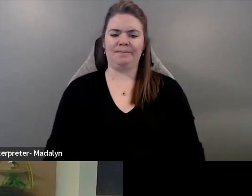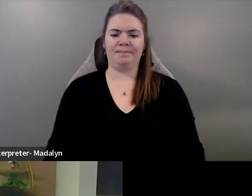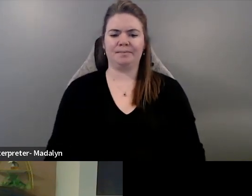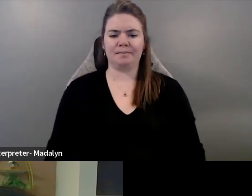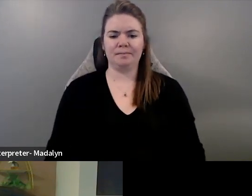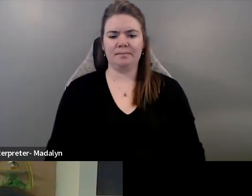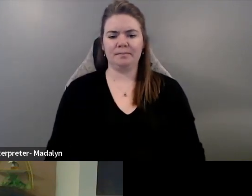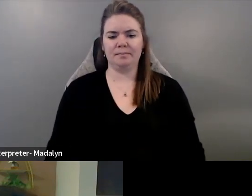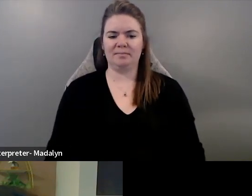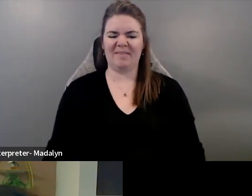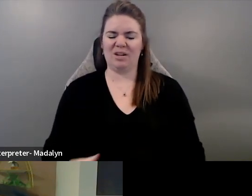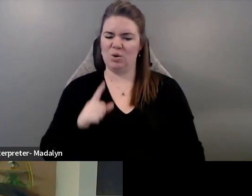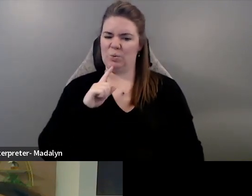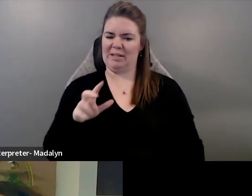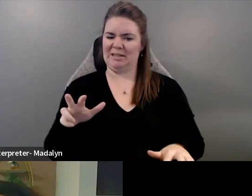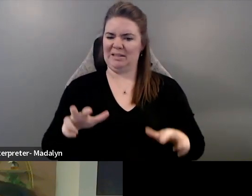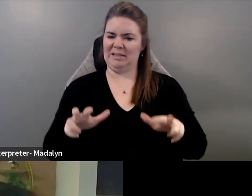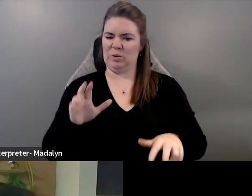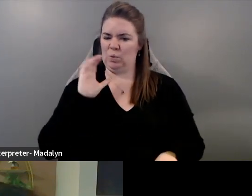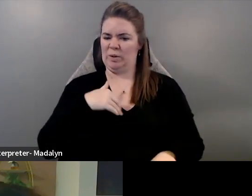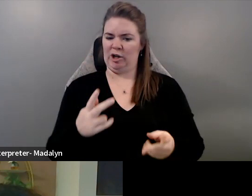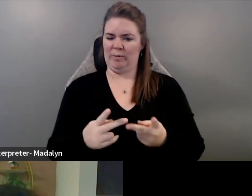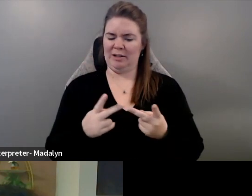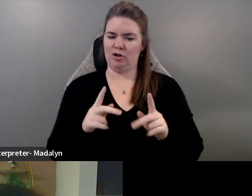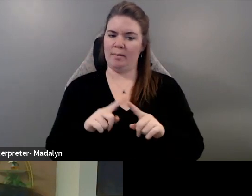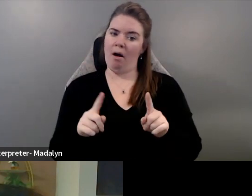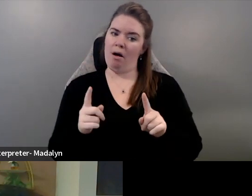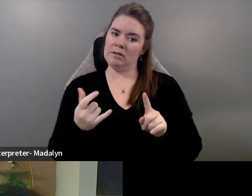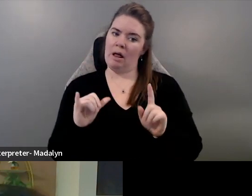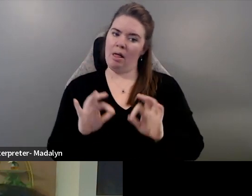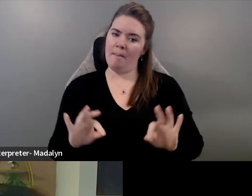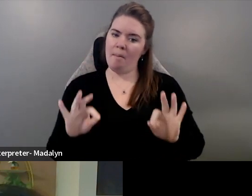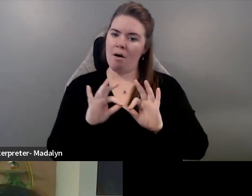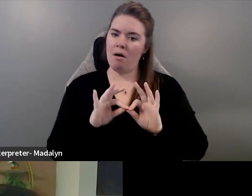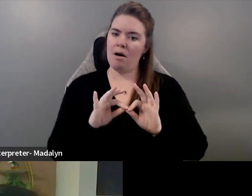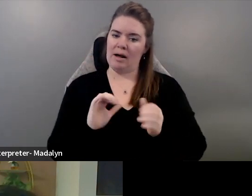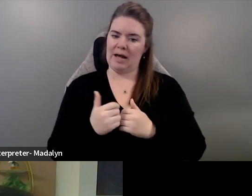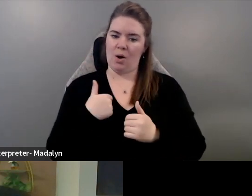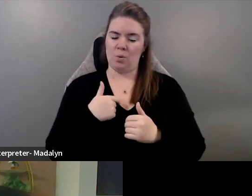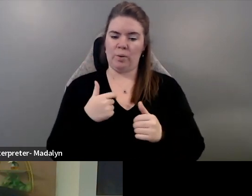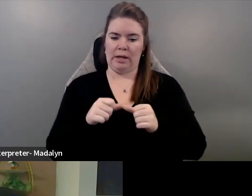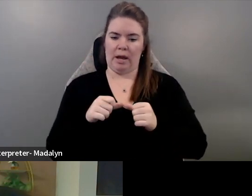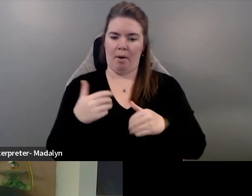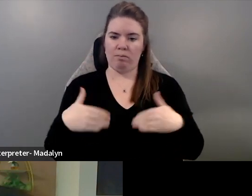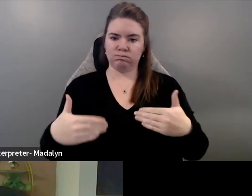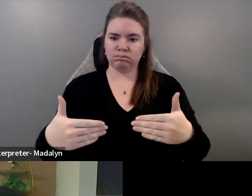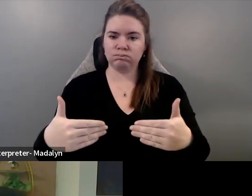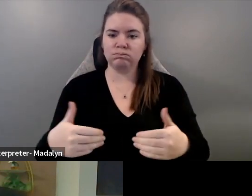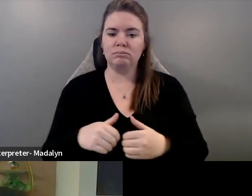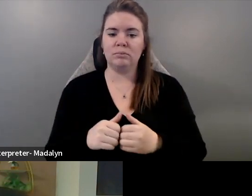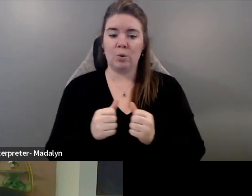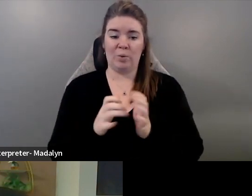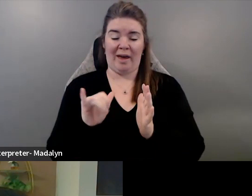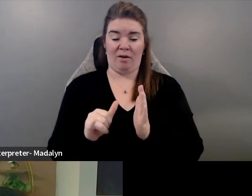It's kind of a weird position that SILCs are in, but it's really important, and it's how we move things along. Without that autonomy, SILCs